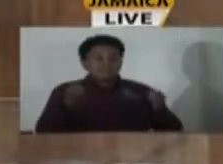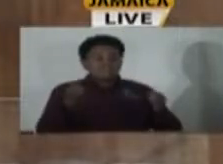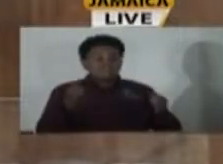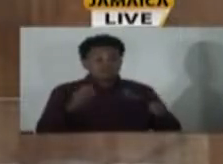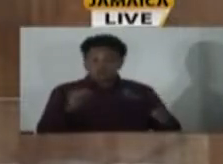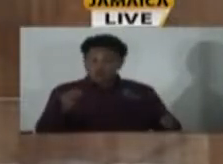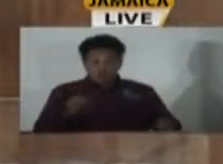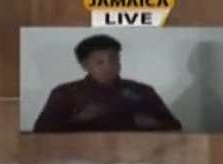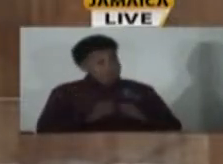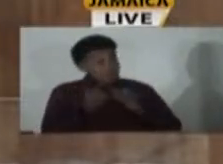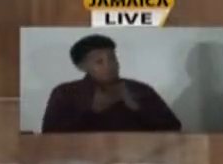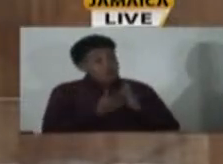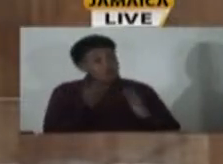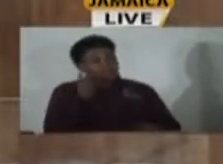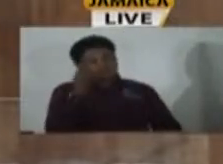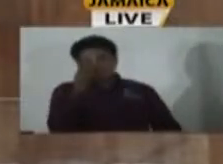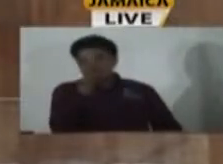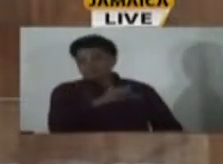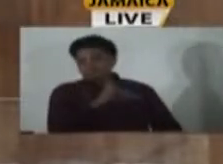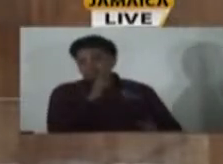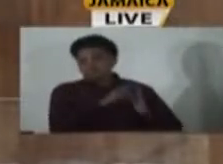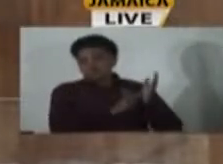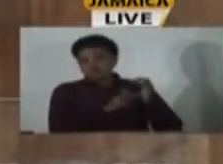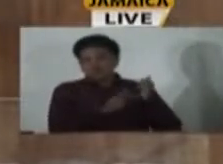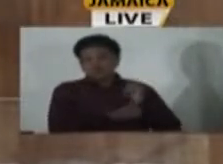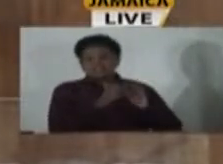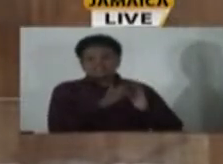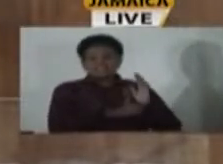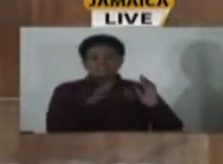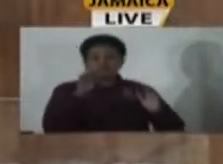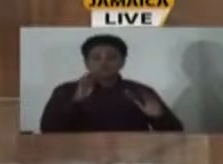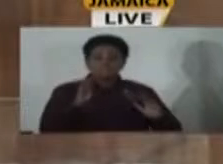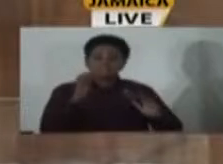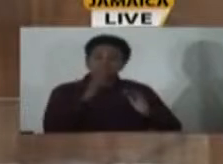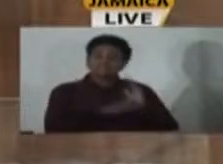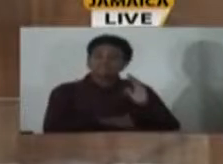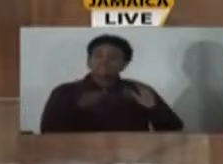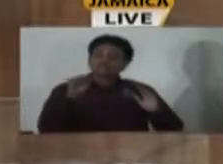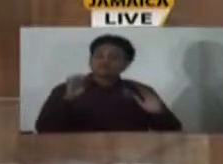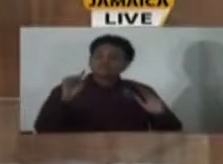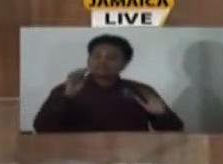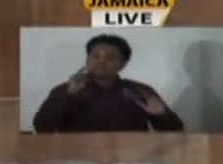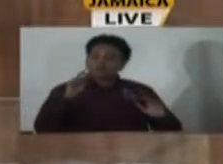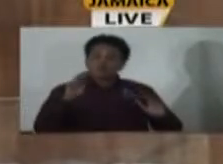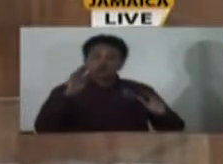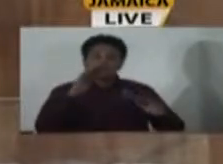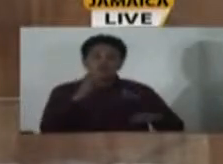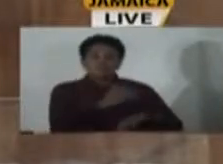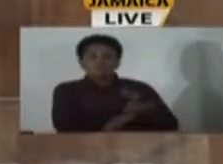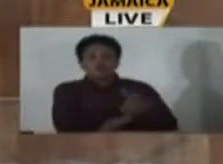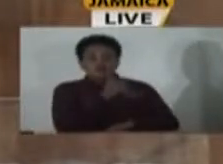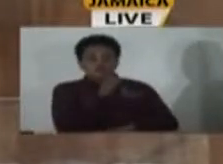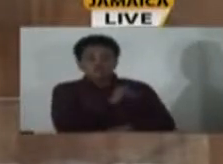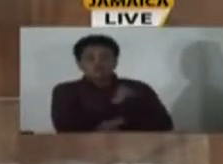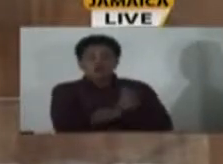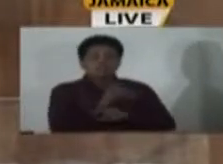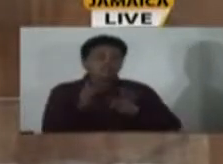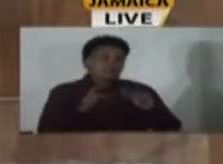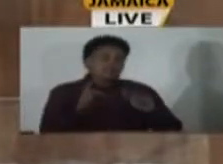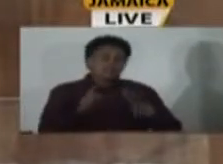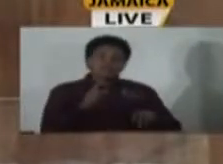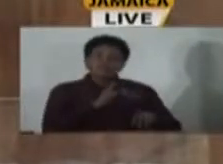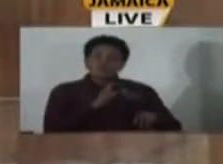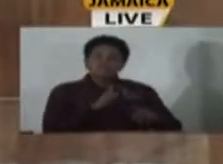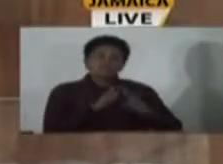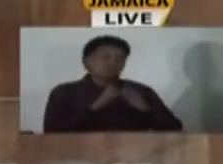under Section 26. Section 27 deals with the powers of authorized persons, policemen, and there's a whole